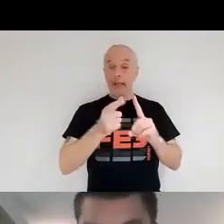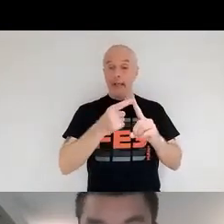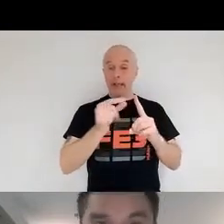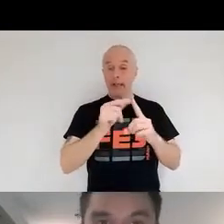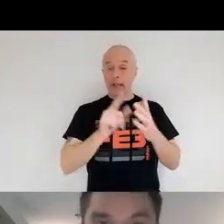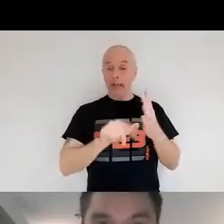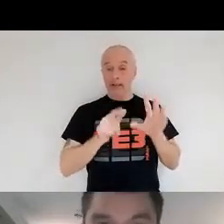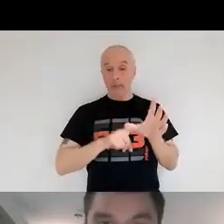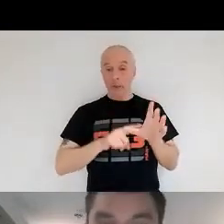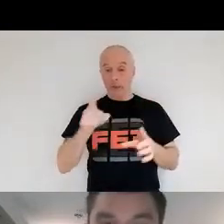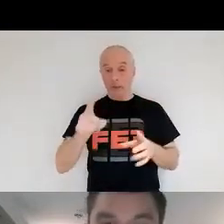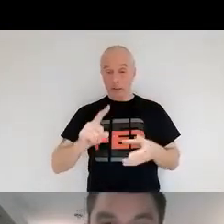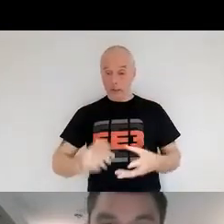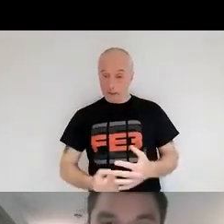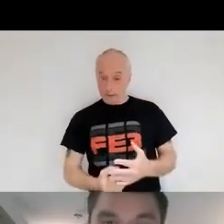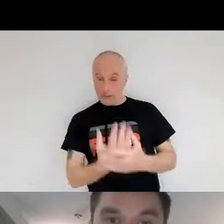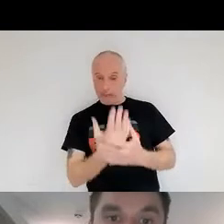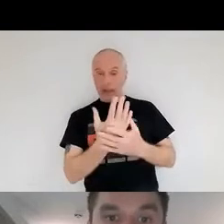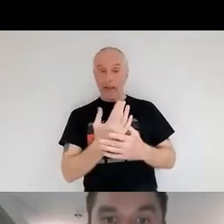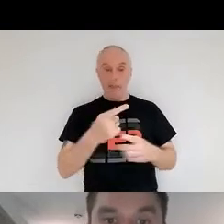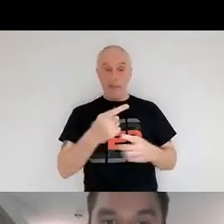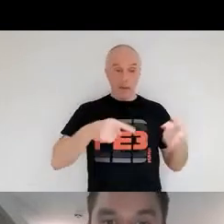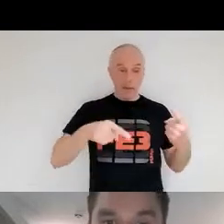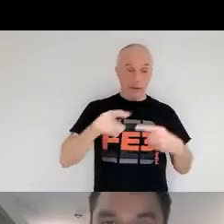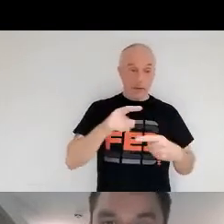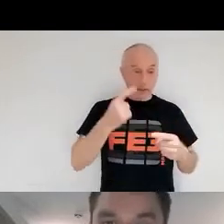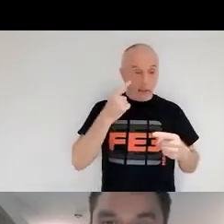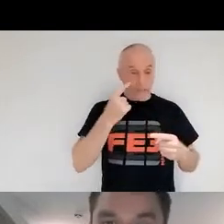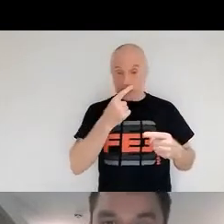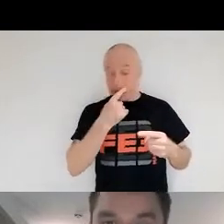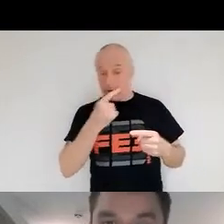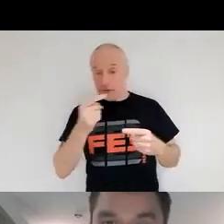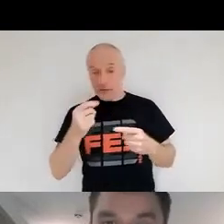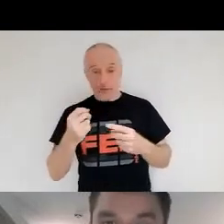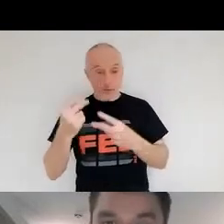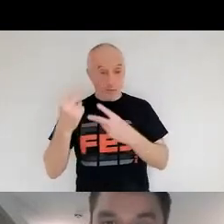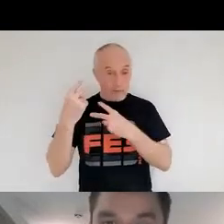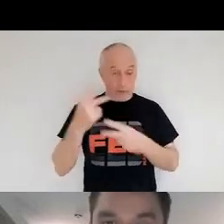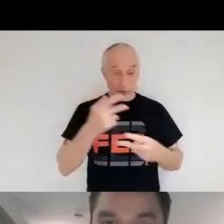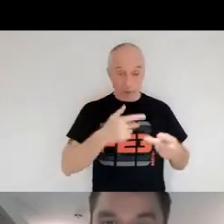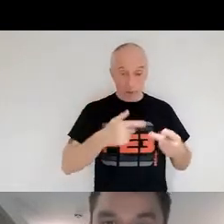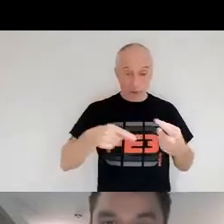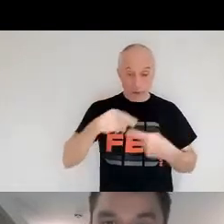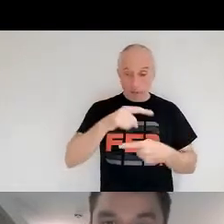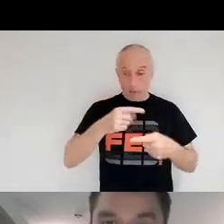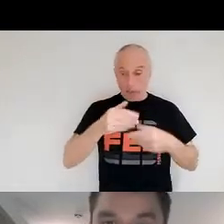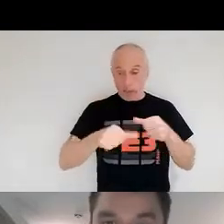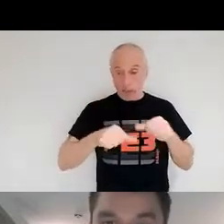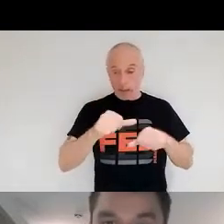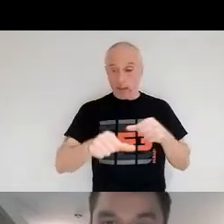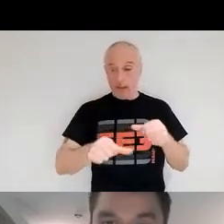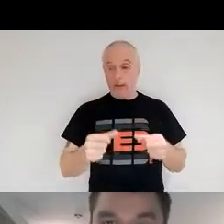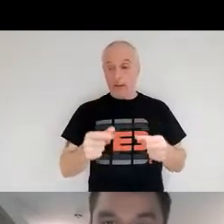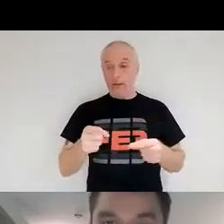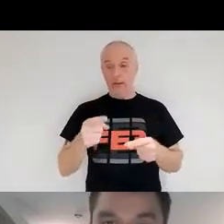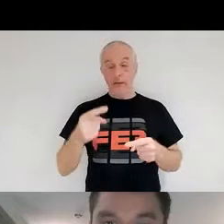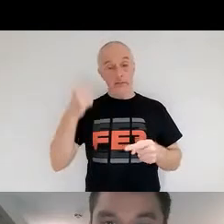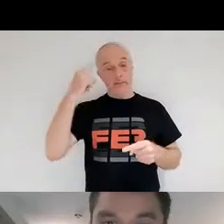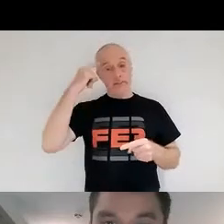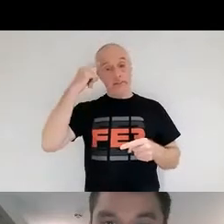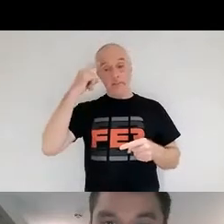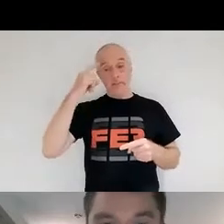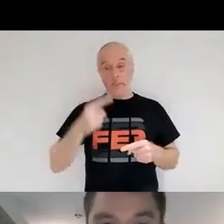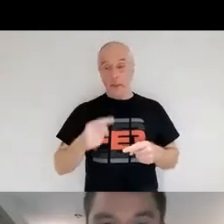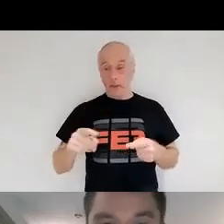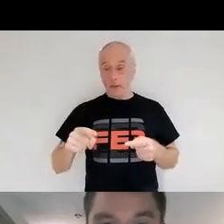all of the safety evidence that's needed for the policy decision, and then we'll engage with the HC throughout the year to then